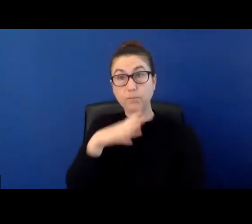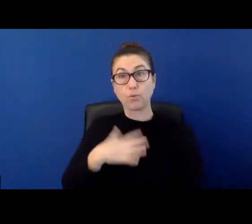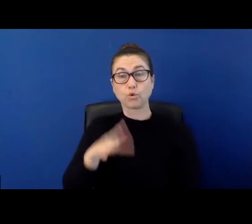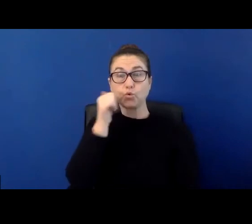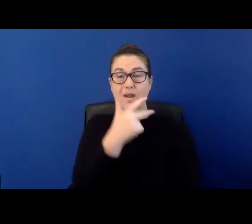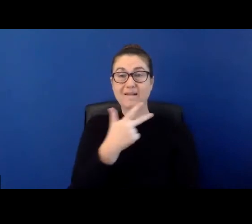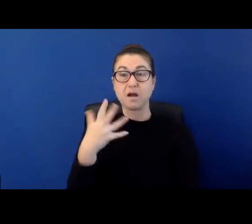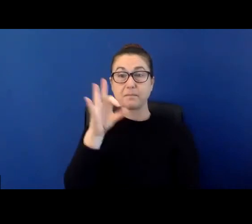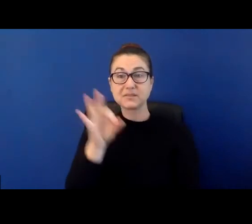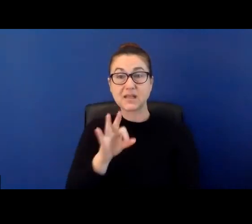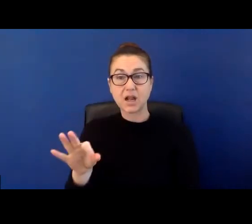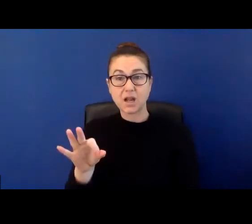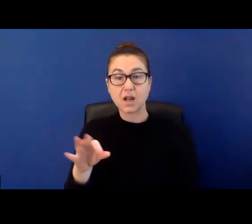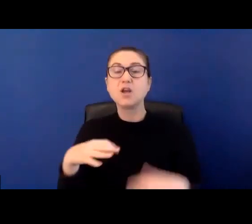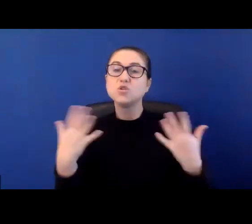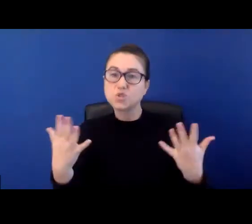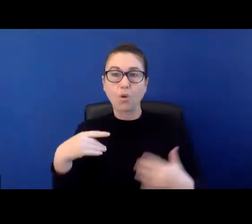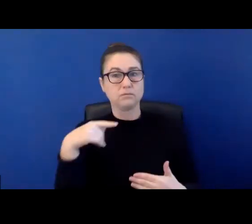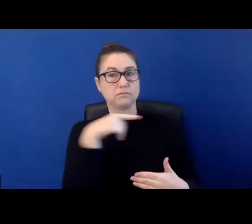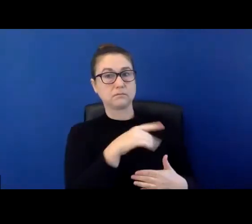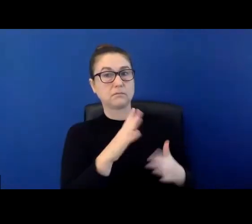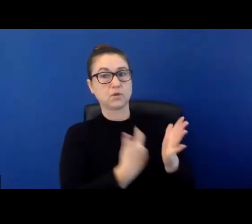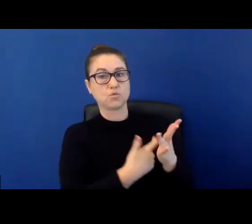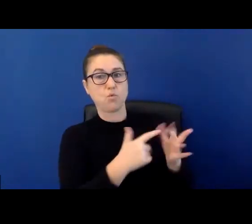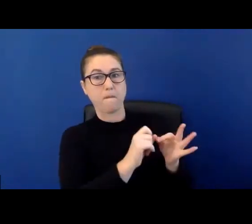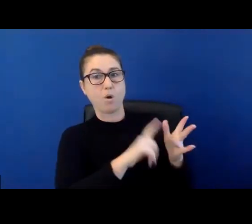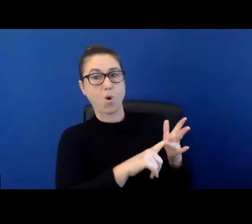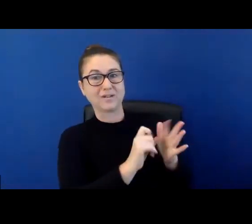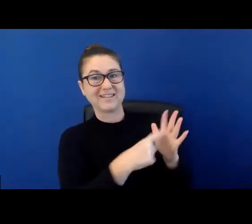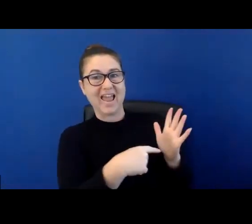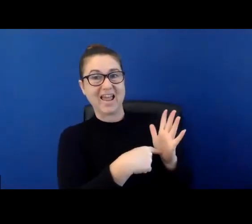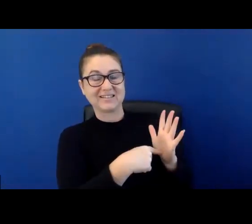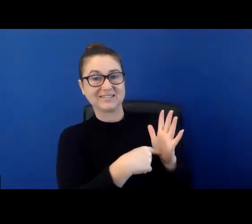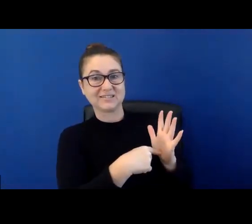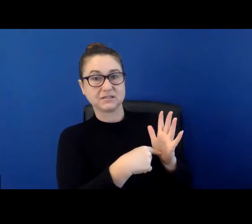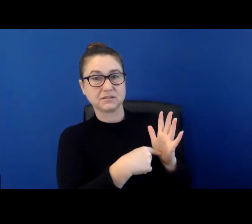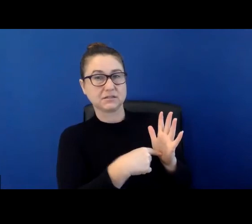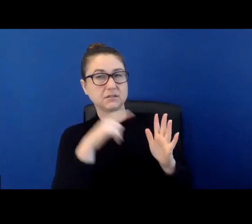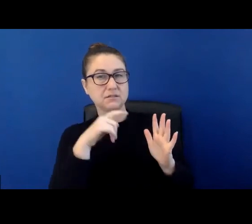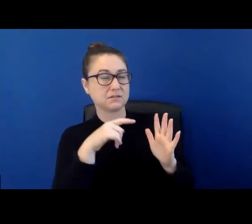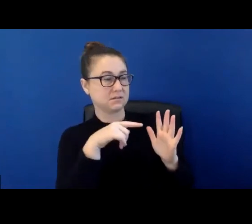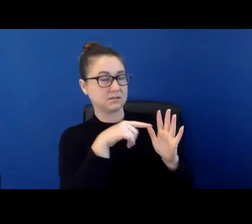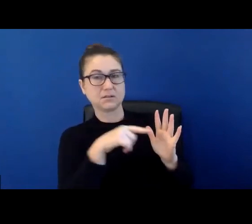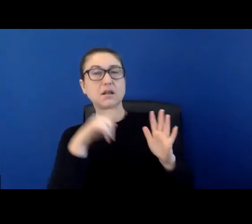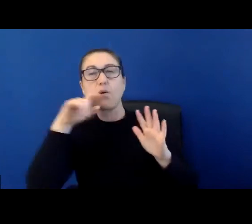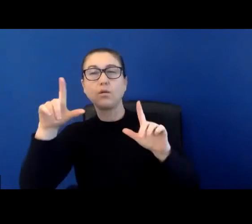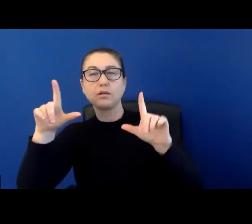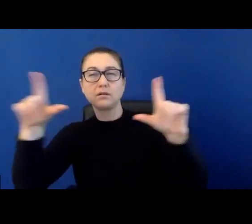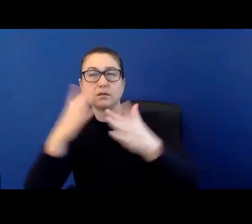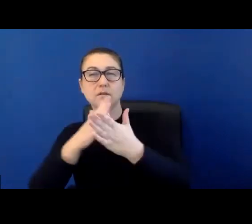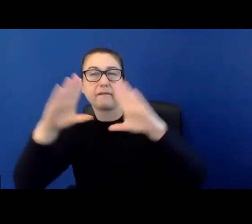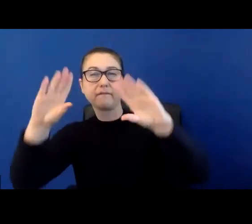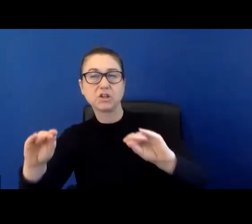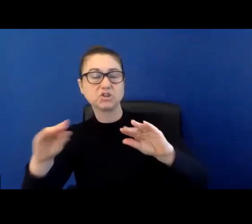from the lessons of RoboDebt, I'm going to stop sharing my screen now.